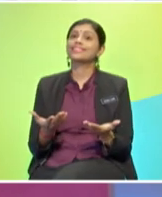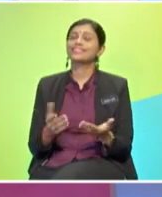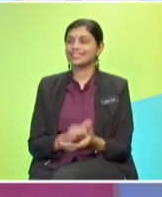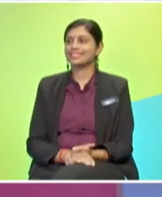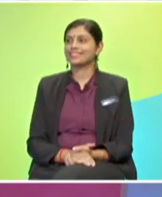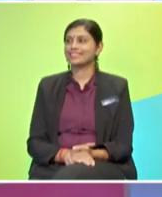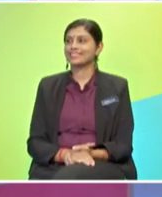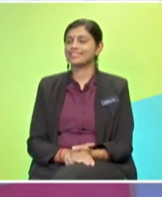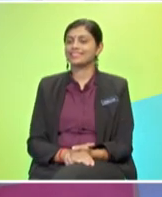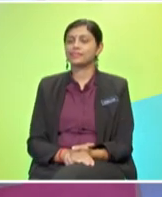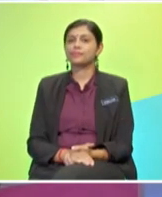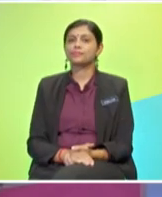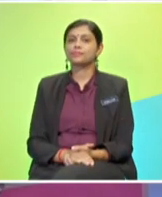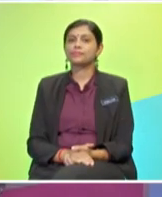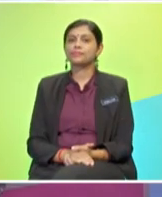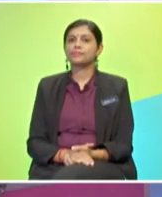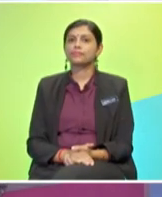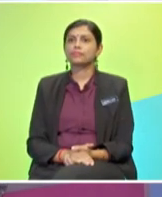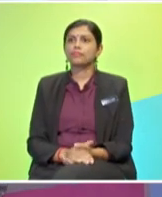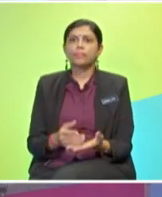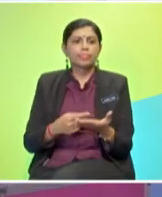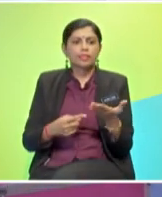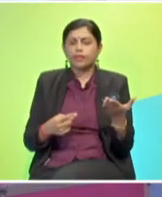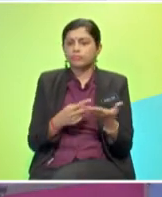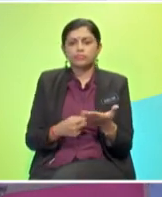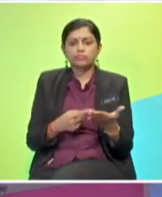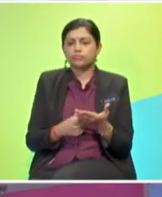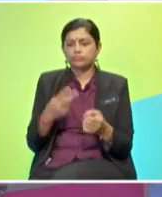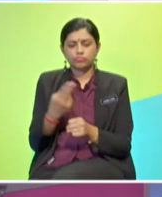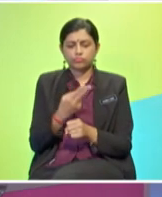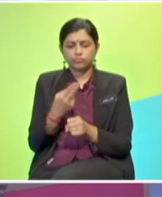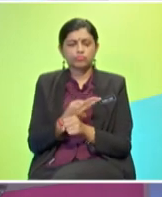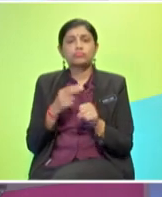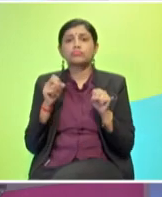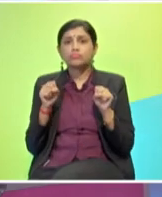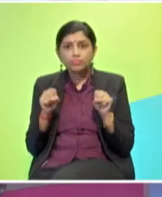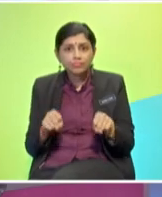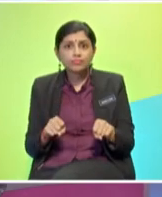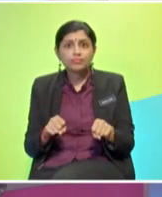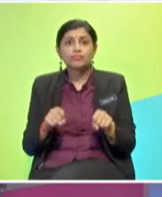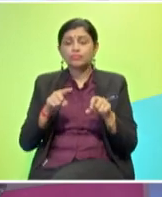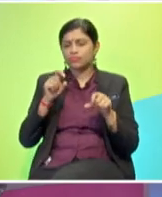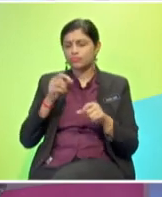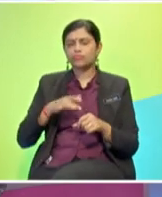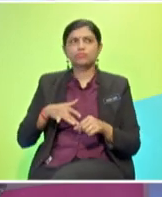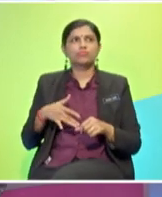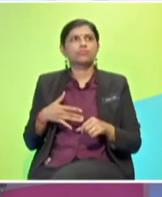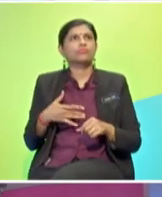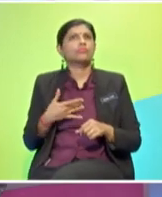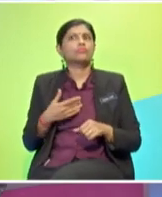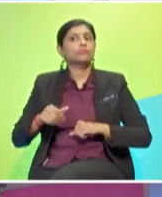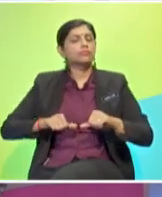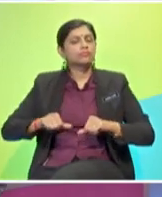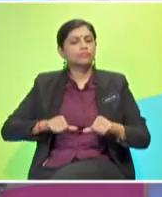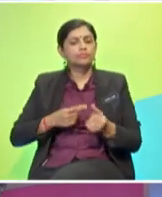time. Okay, to fulfill your leisure time. You can choose any hobby you want. Any activity that you feel like you like doing. Okay. Okay.